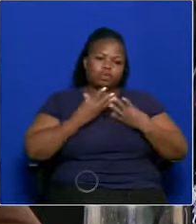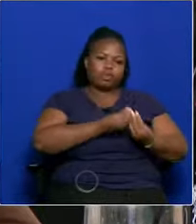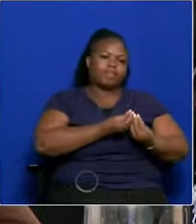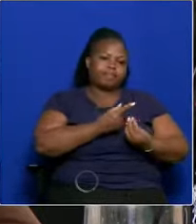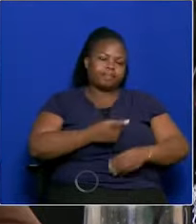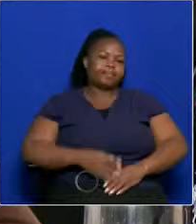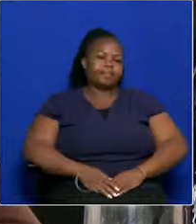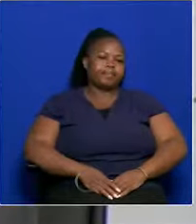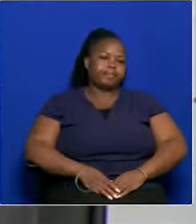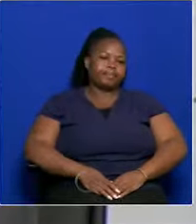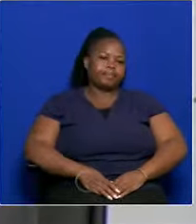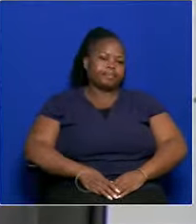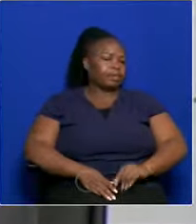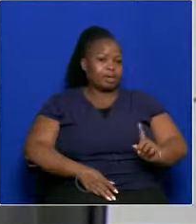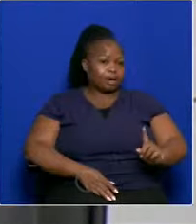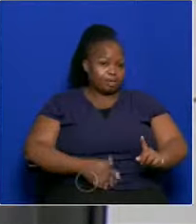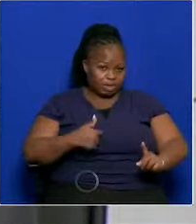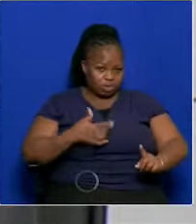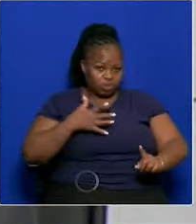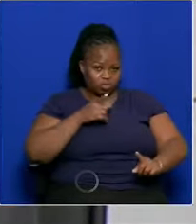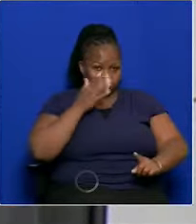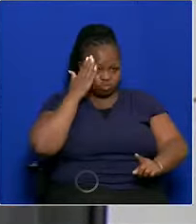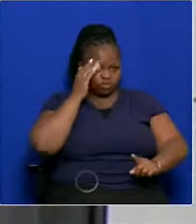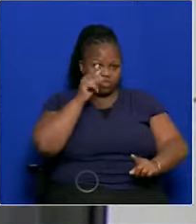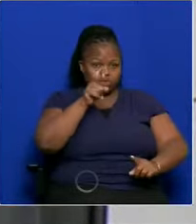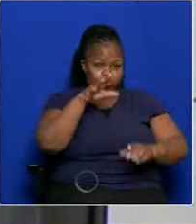I'm asking if you were part of that investigation.